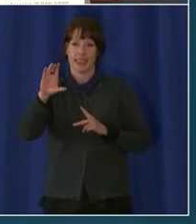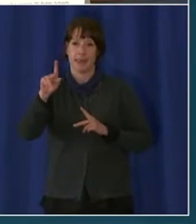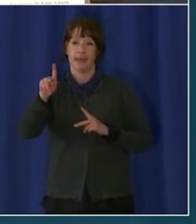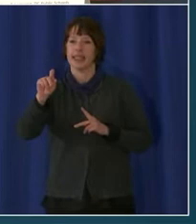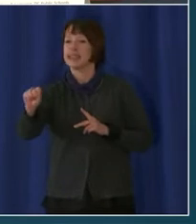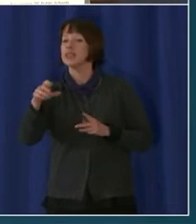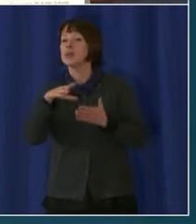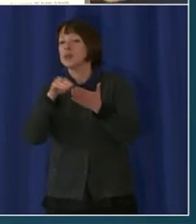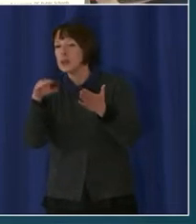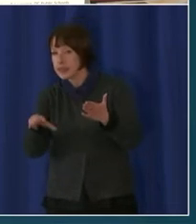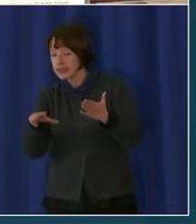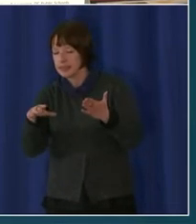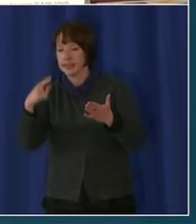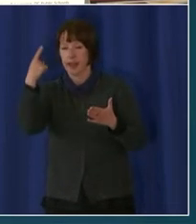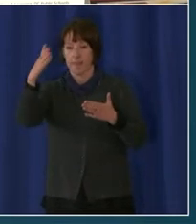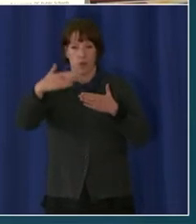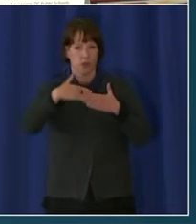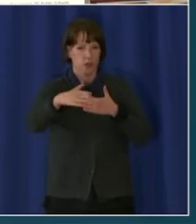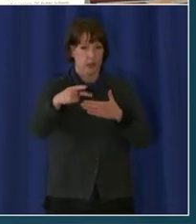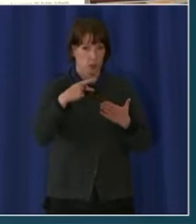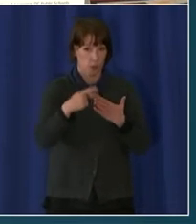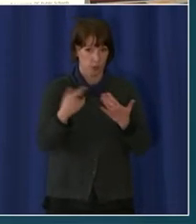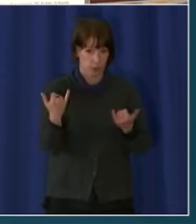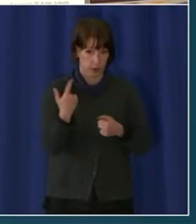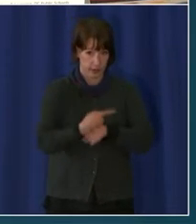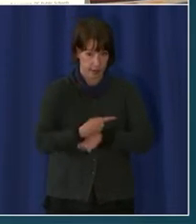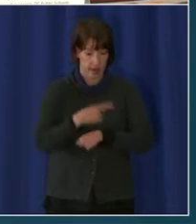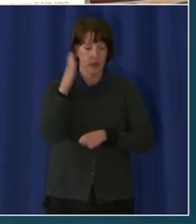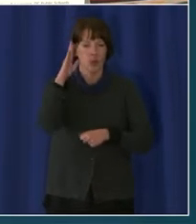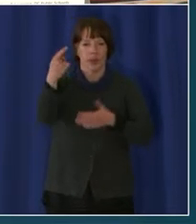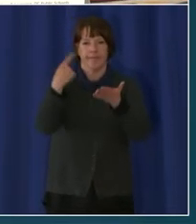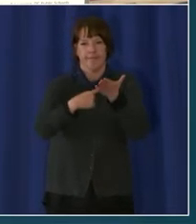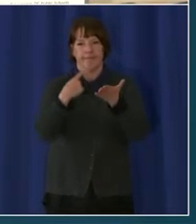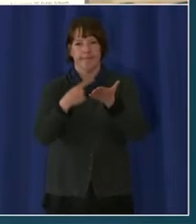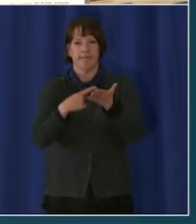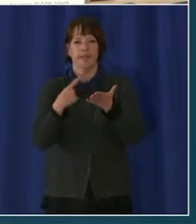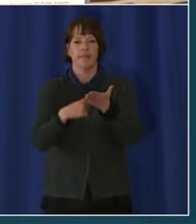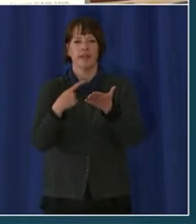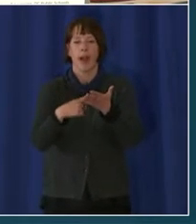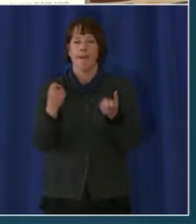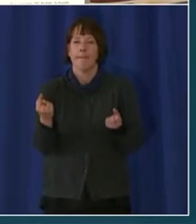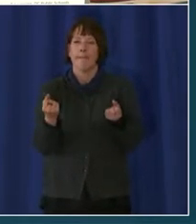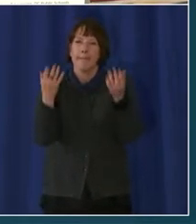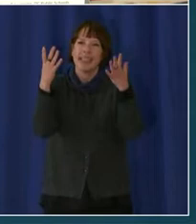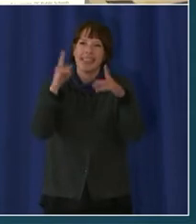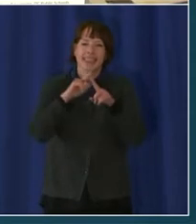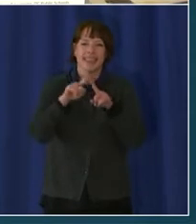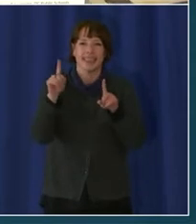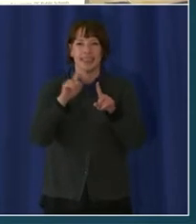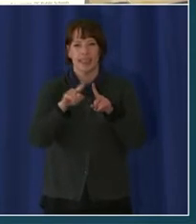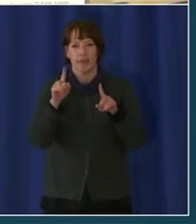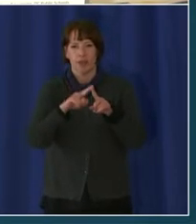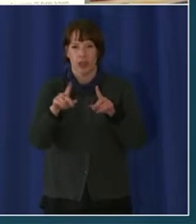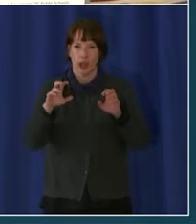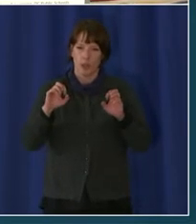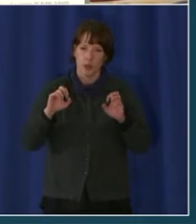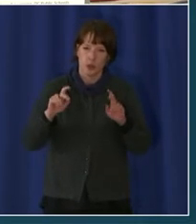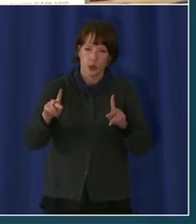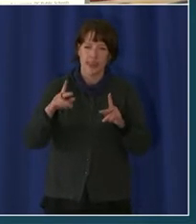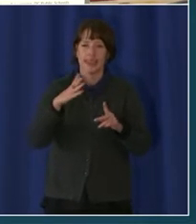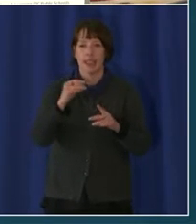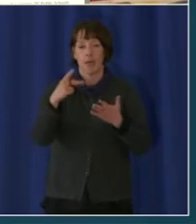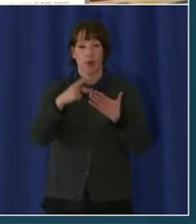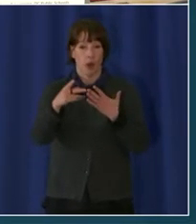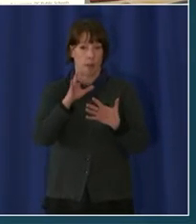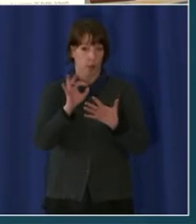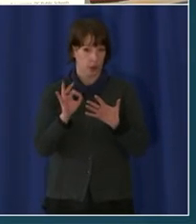And so for the rest of the program tonight, we're going to talk about the myriad of summer programming